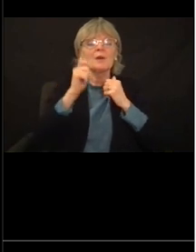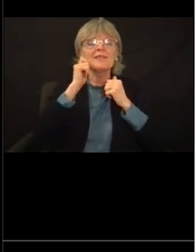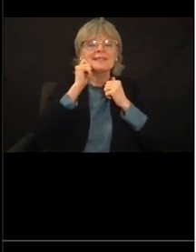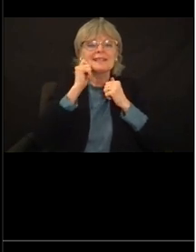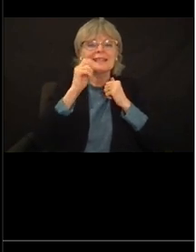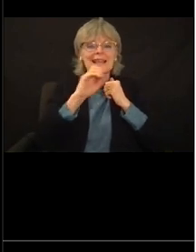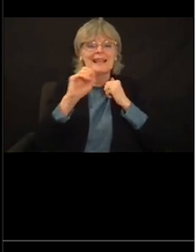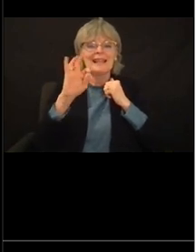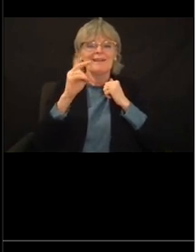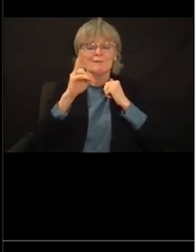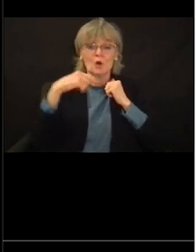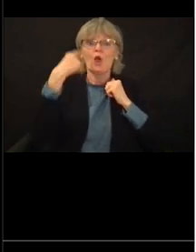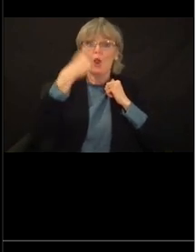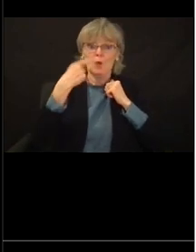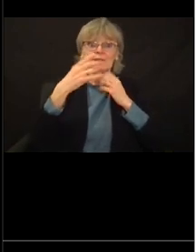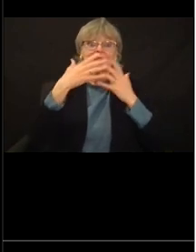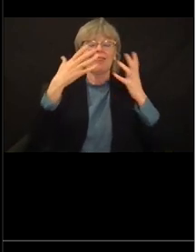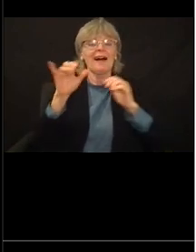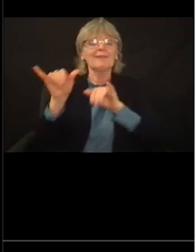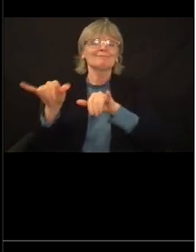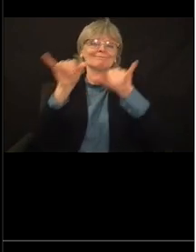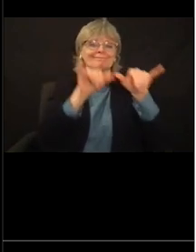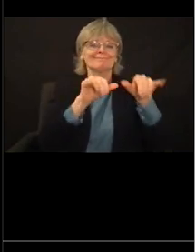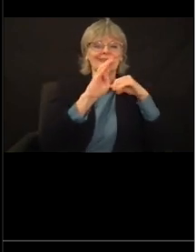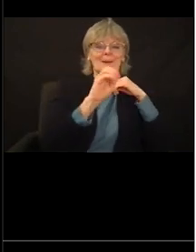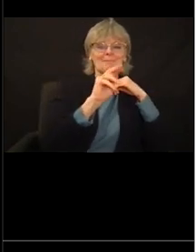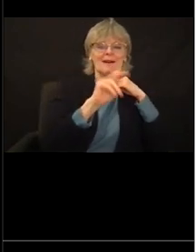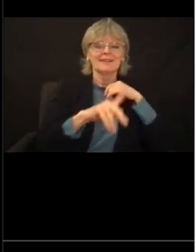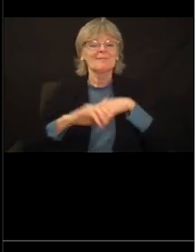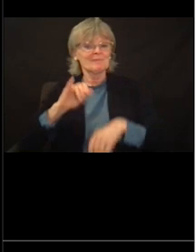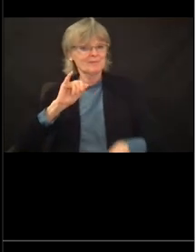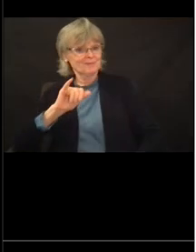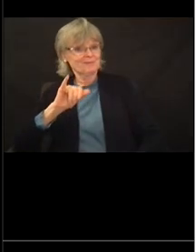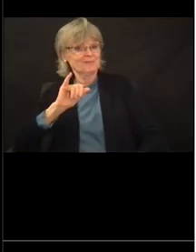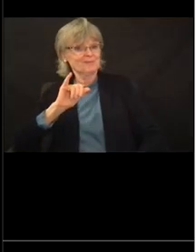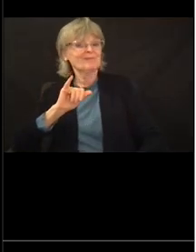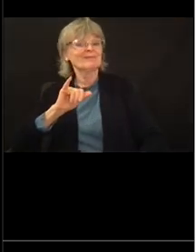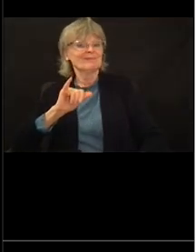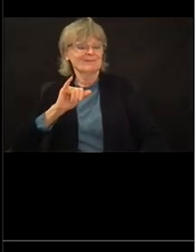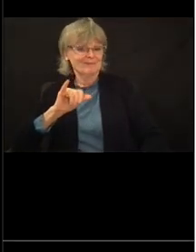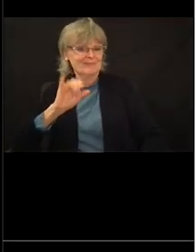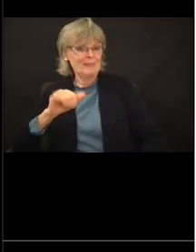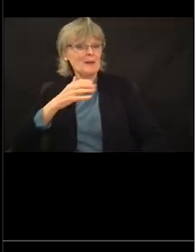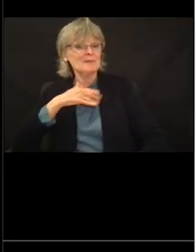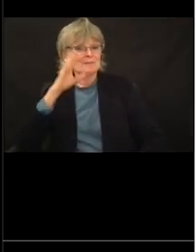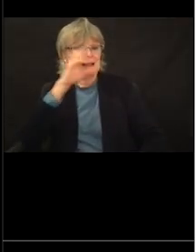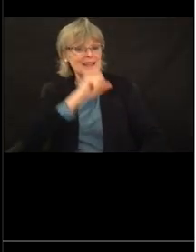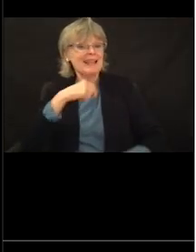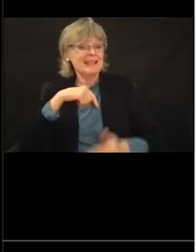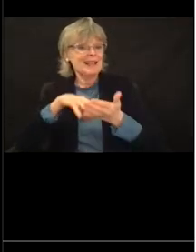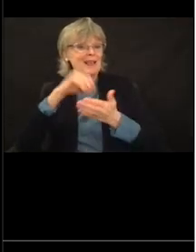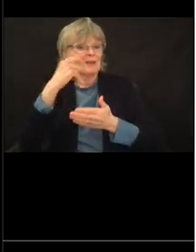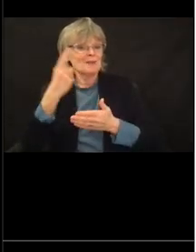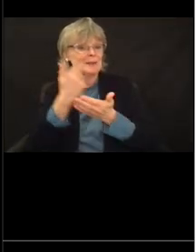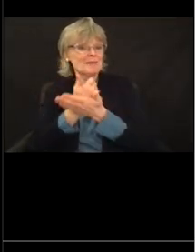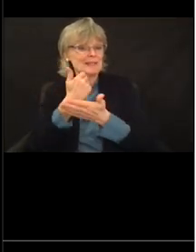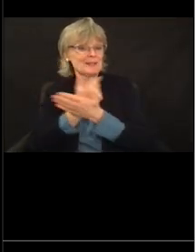monk. Great. That was my guess, but I had never heard. So now I have learned something new as well. Thank you for